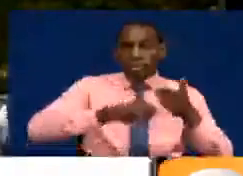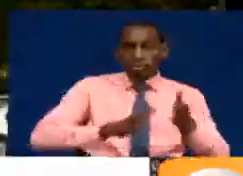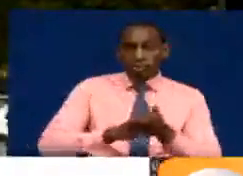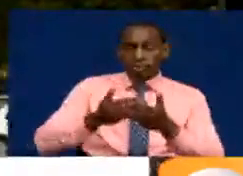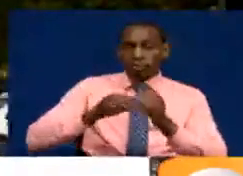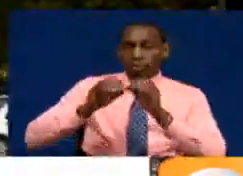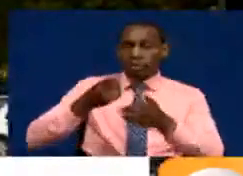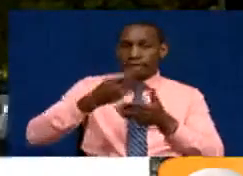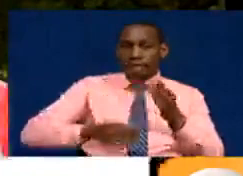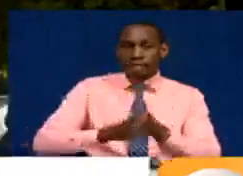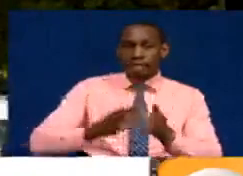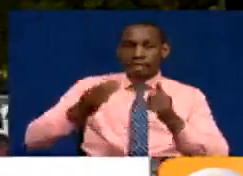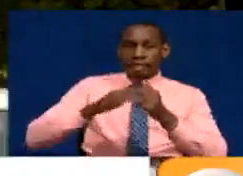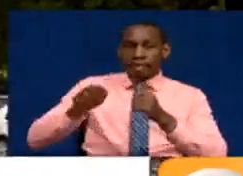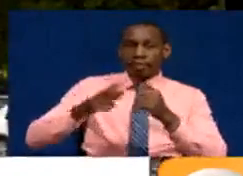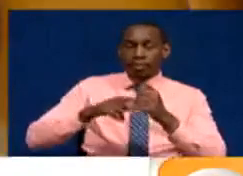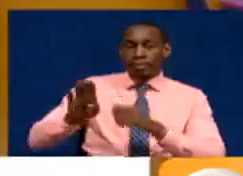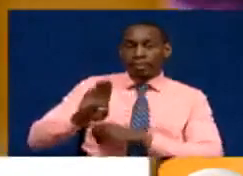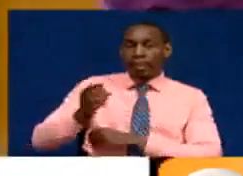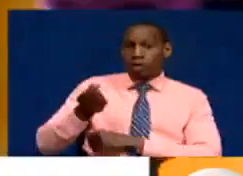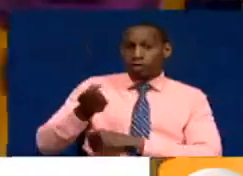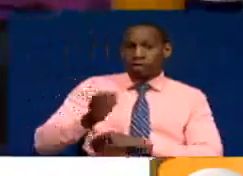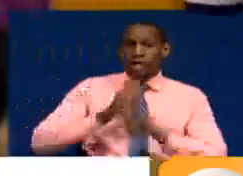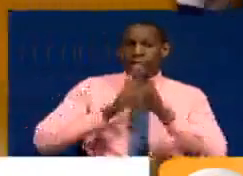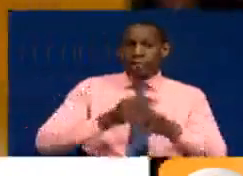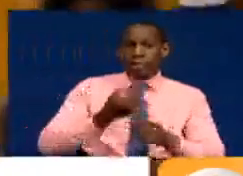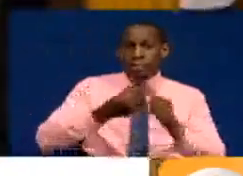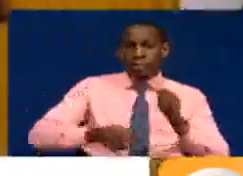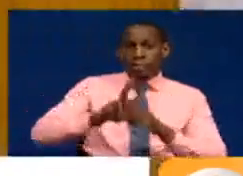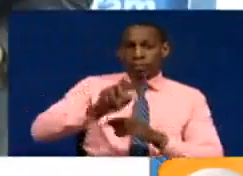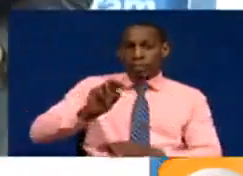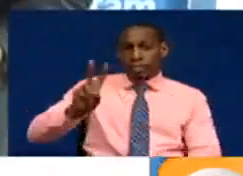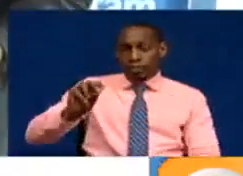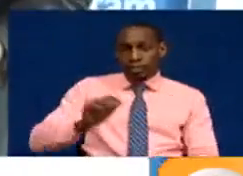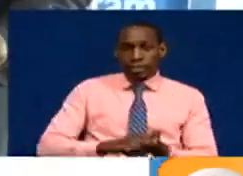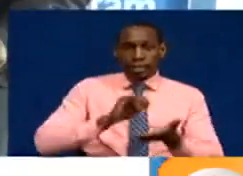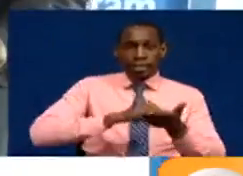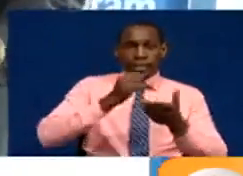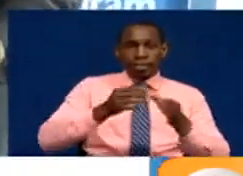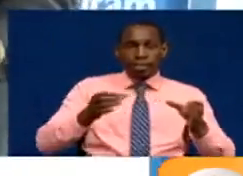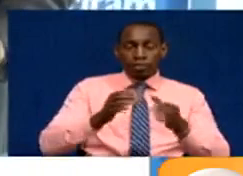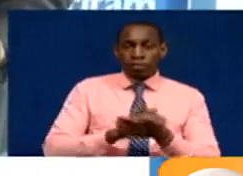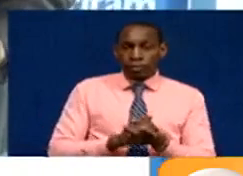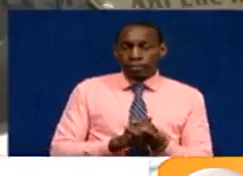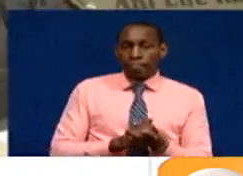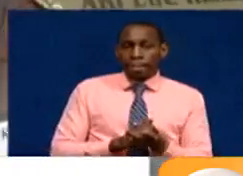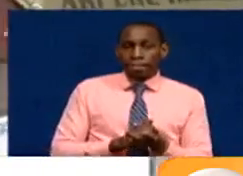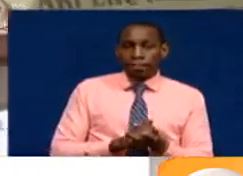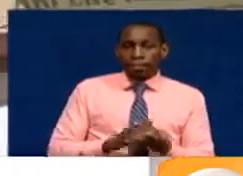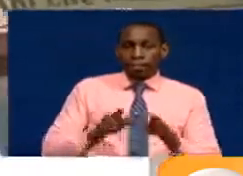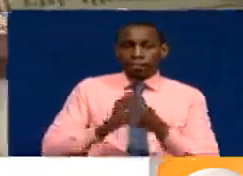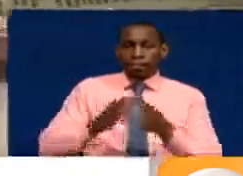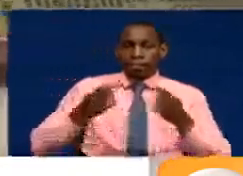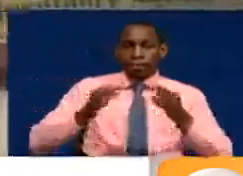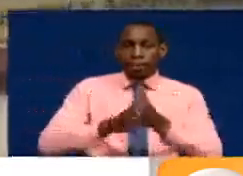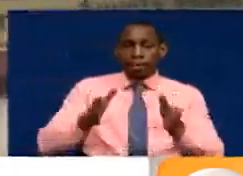from a loss before tax of 9.7 billion shillings reported in 2020. The insurance arm Britam Insurance won